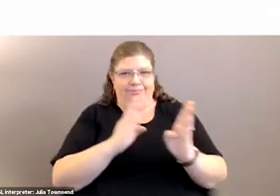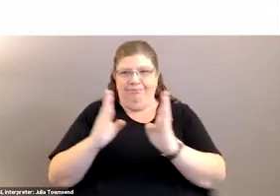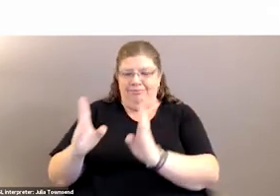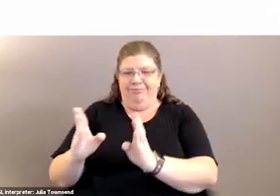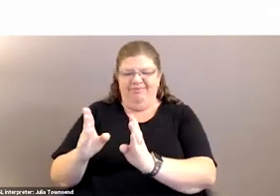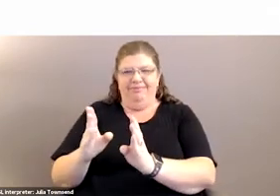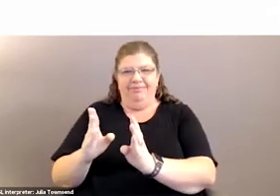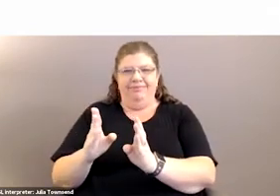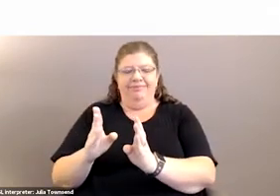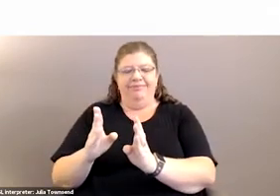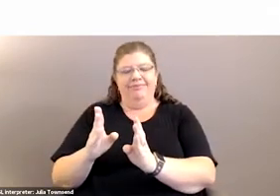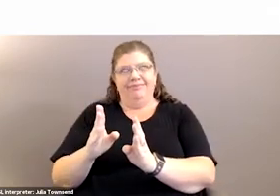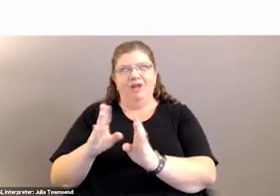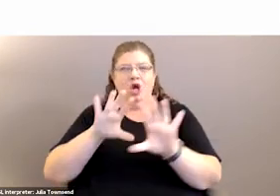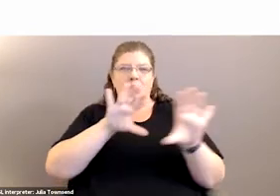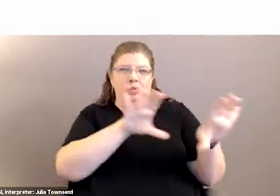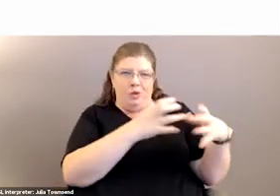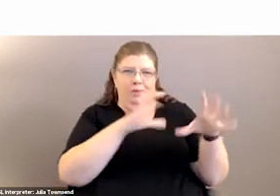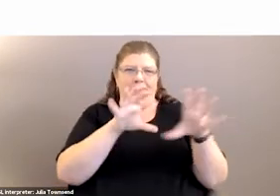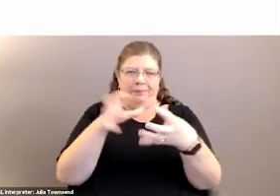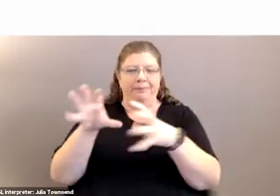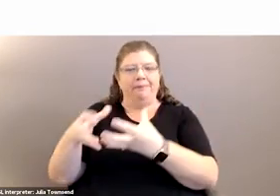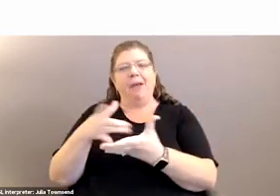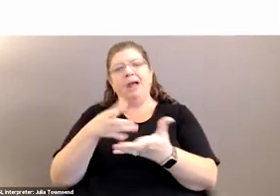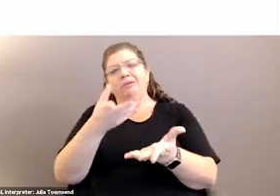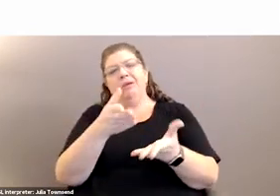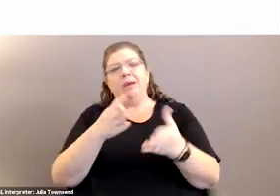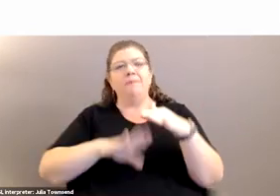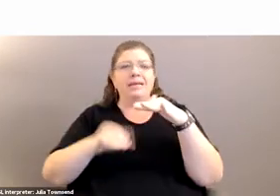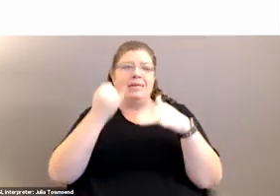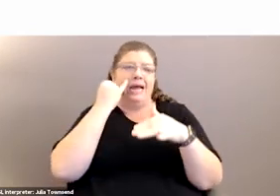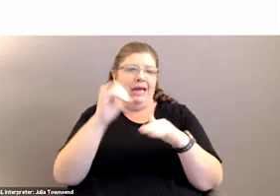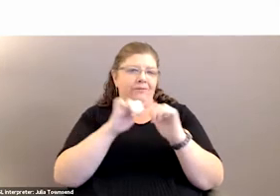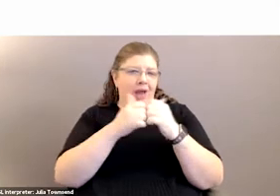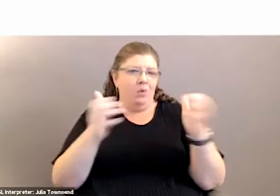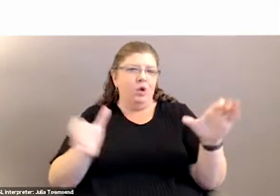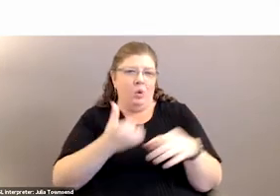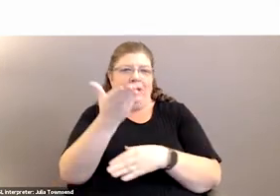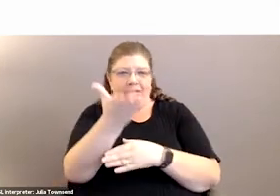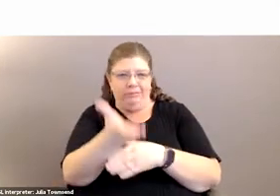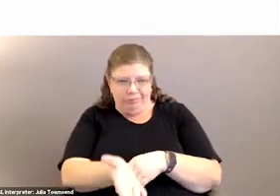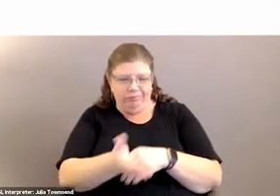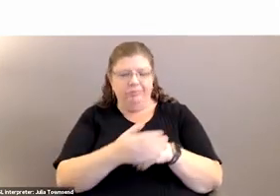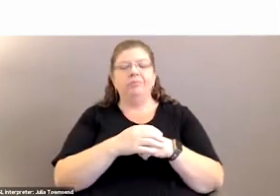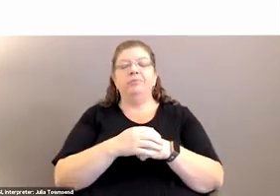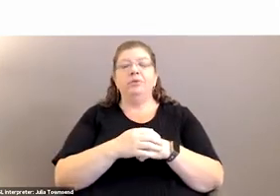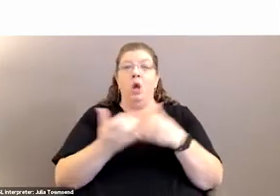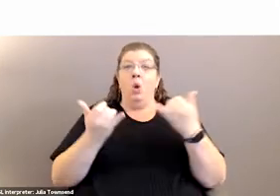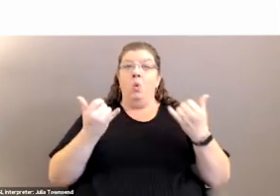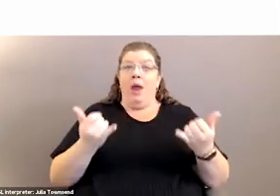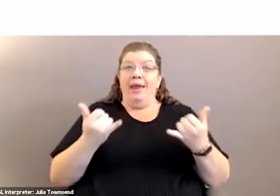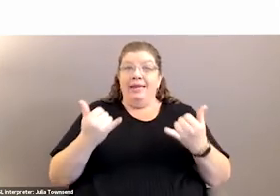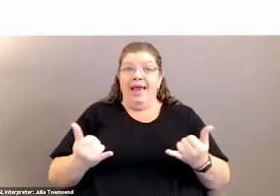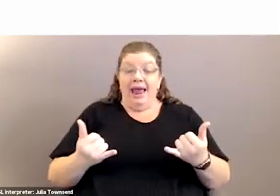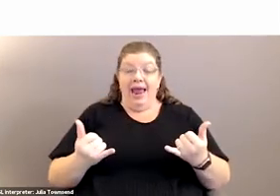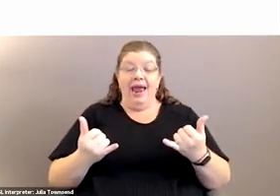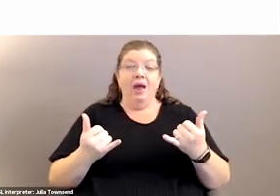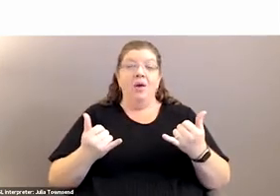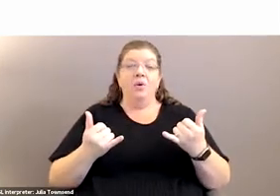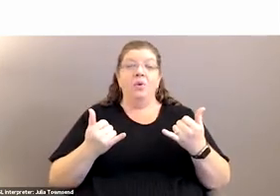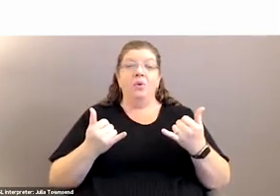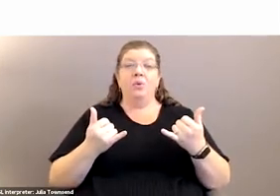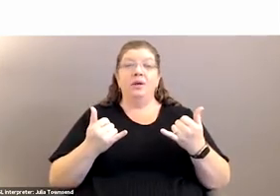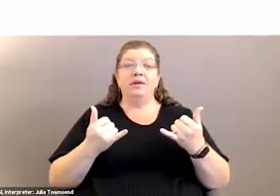uh grouped uh we can get an idea of how we're doing and so right now we're